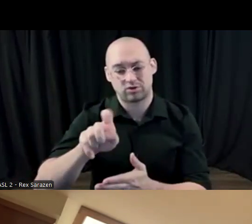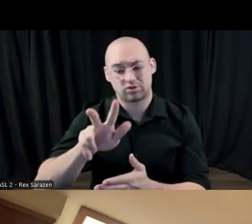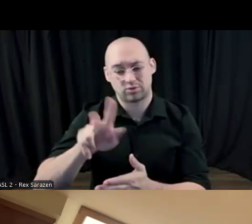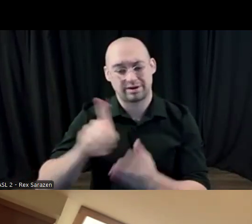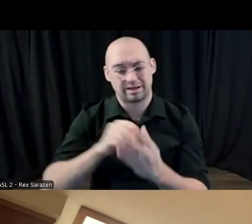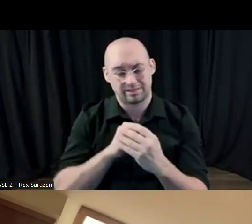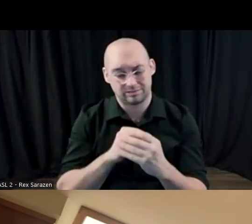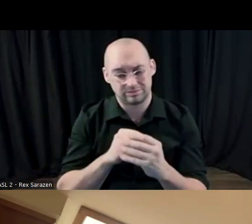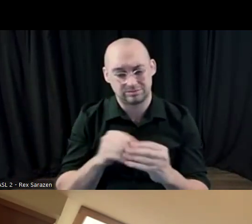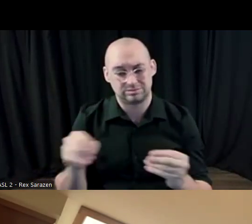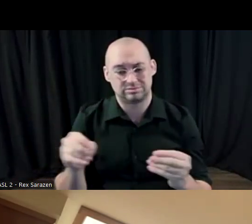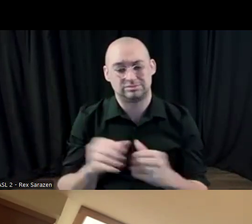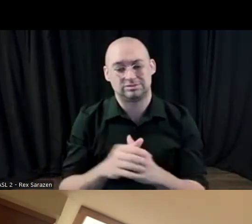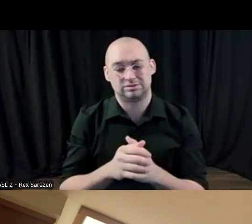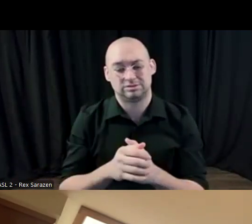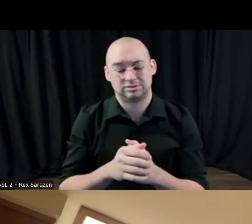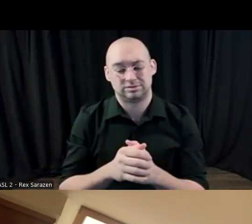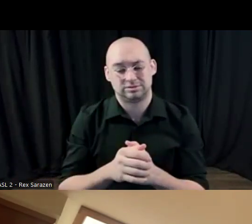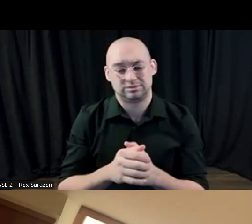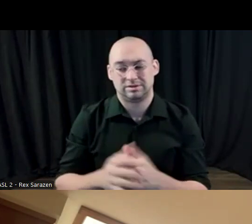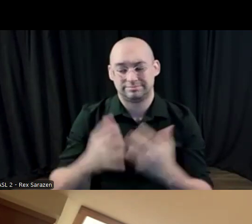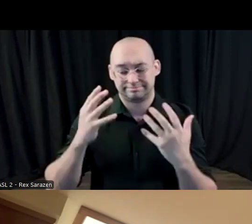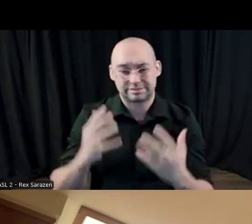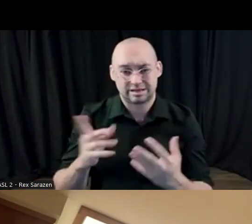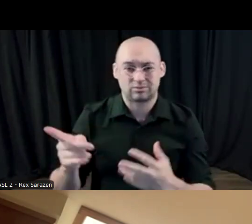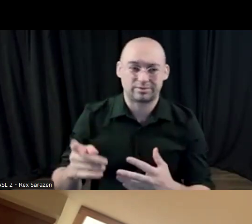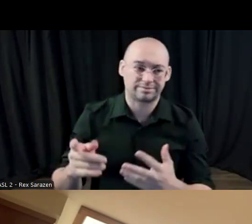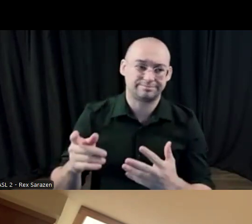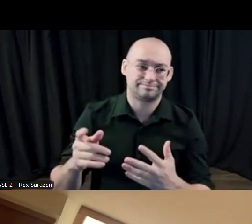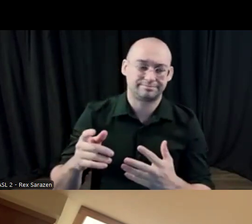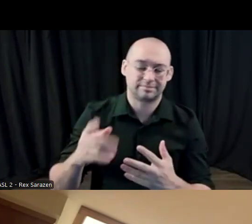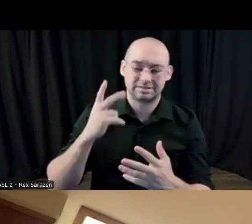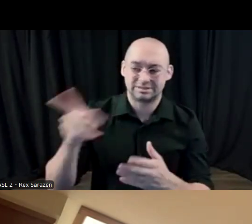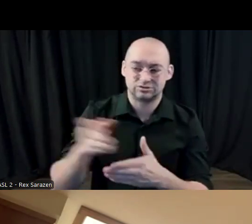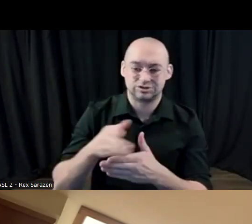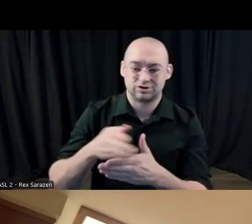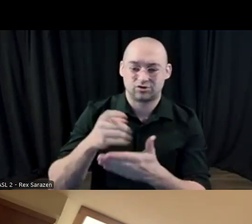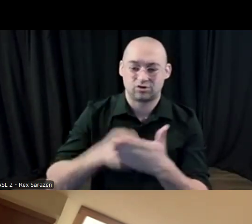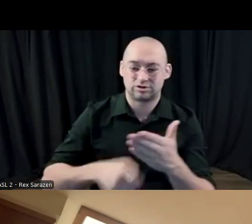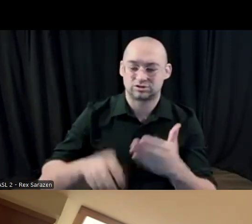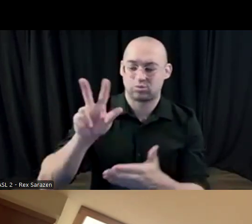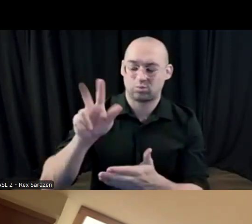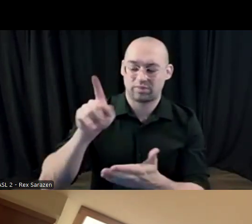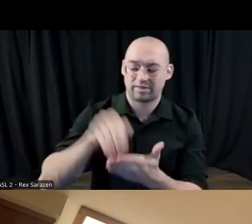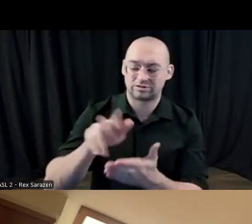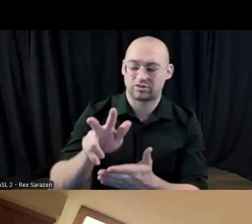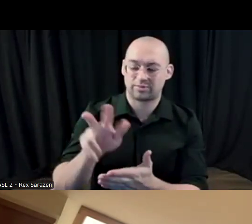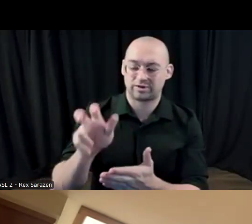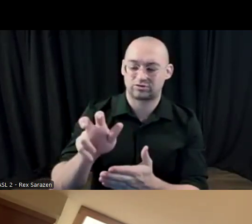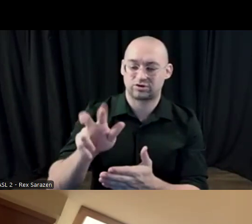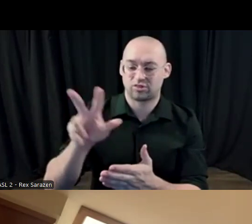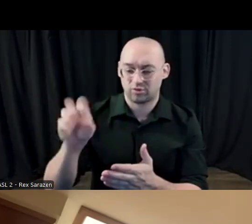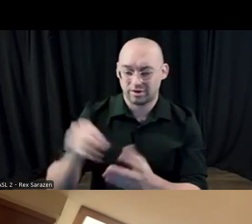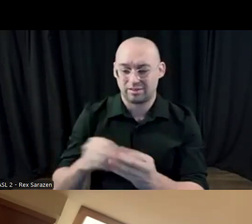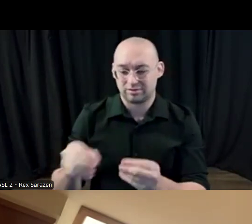$2,131. Unfortunately, we were disappointed to find out that her share cost was $1,330,